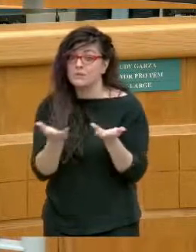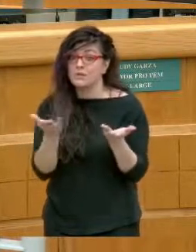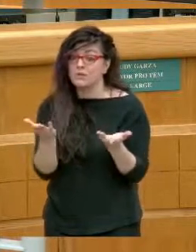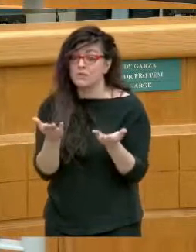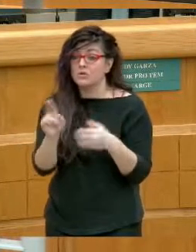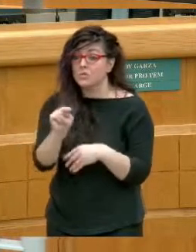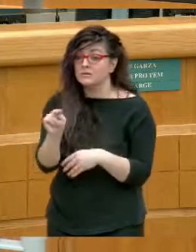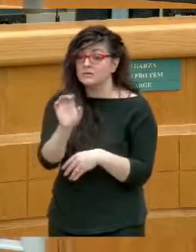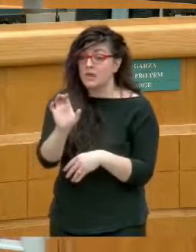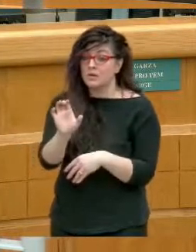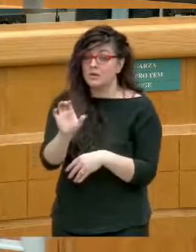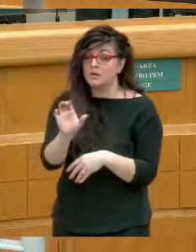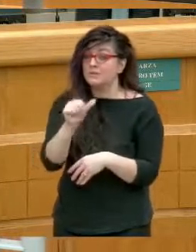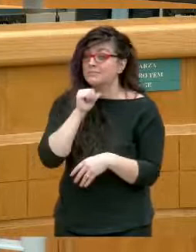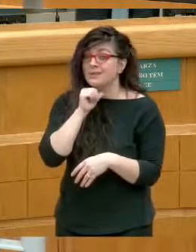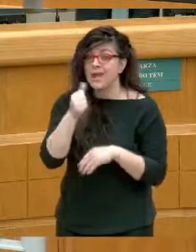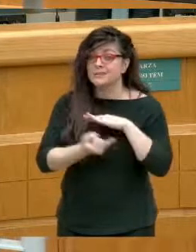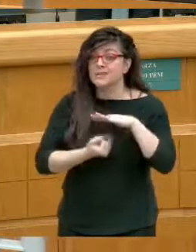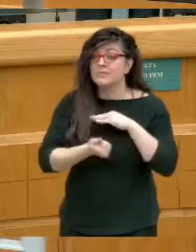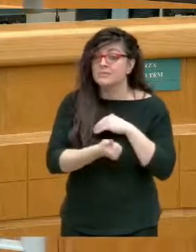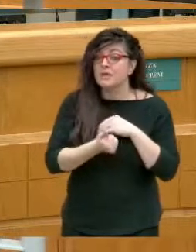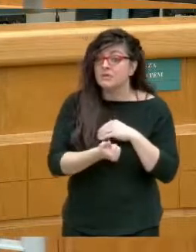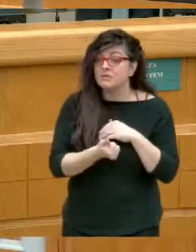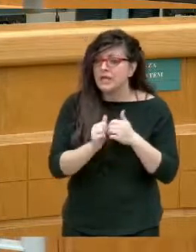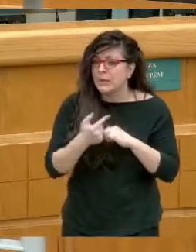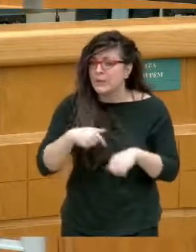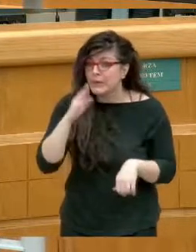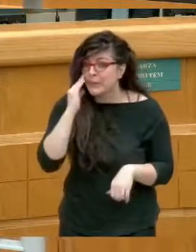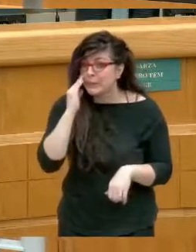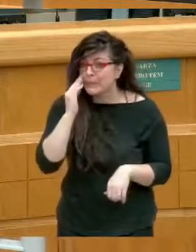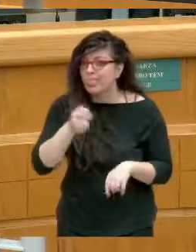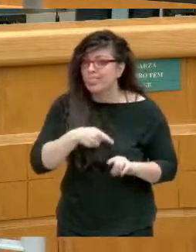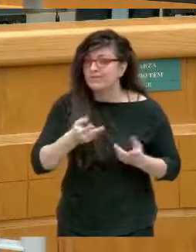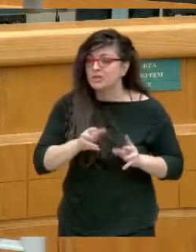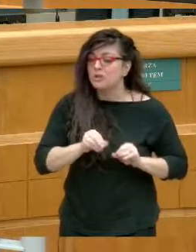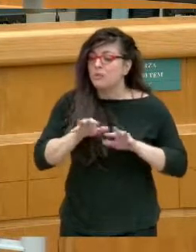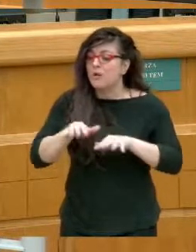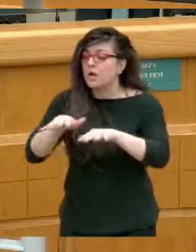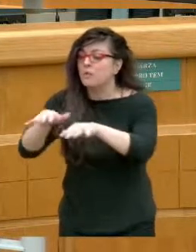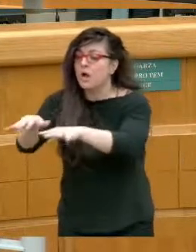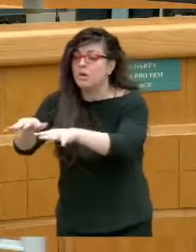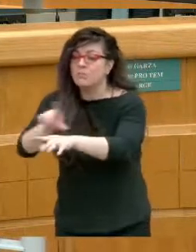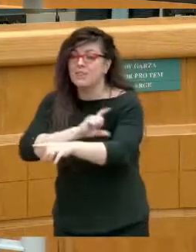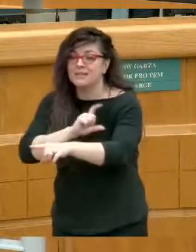in quarantine right now. And so the rate of transmission means how many new people are